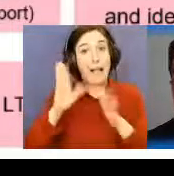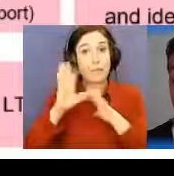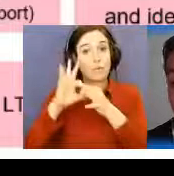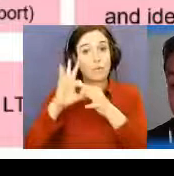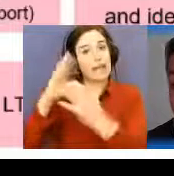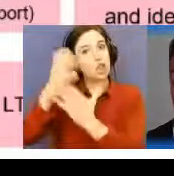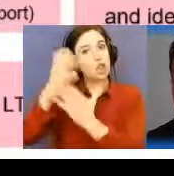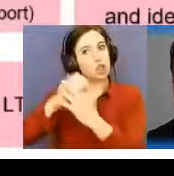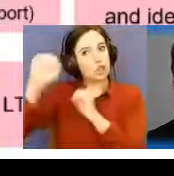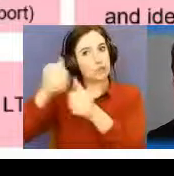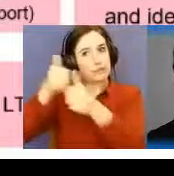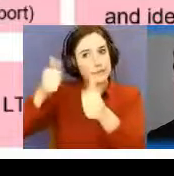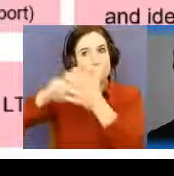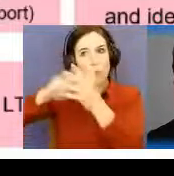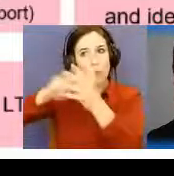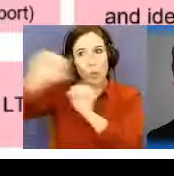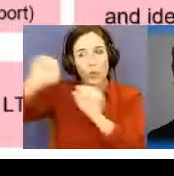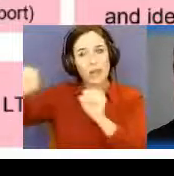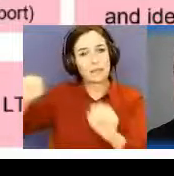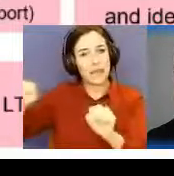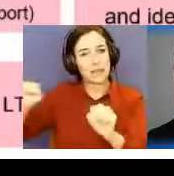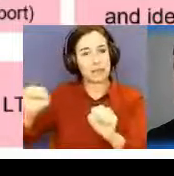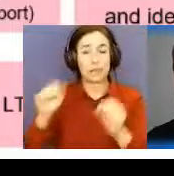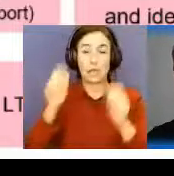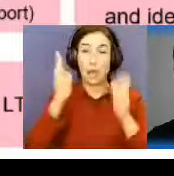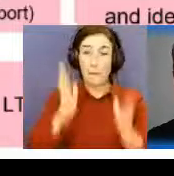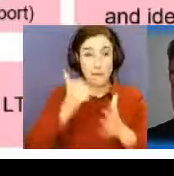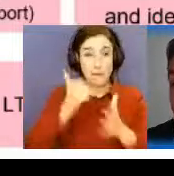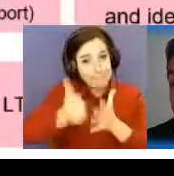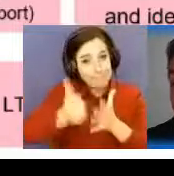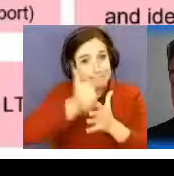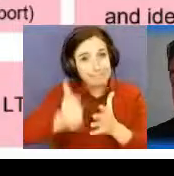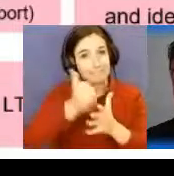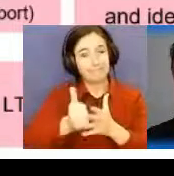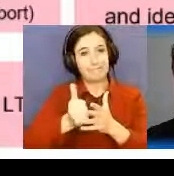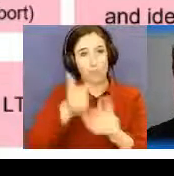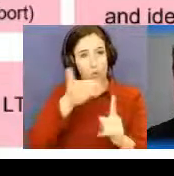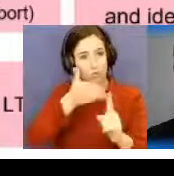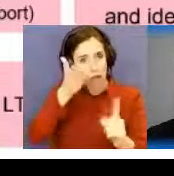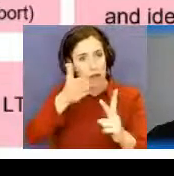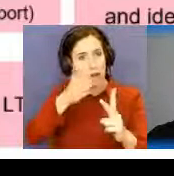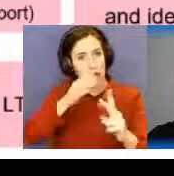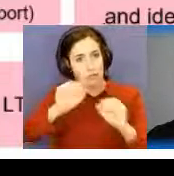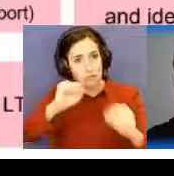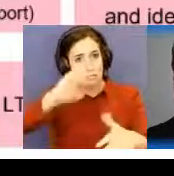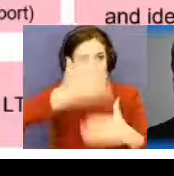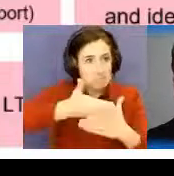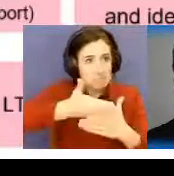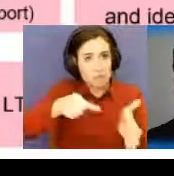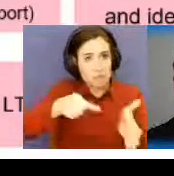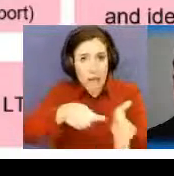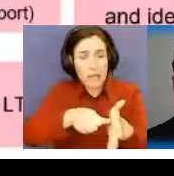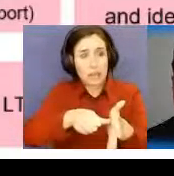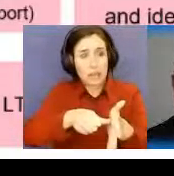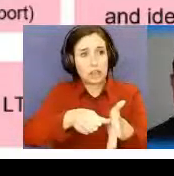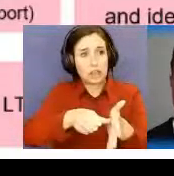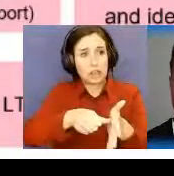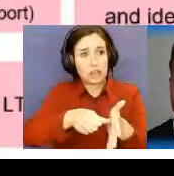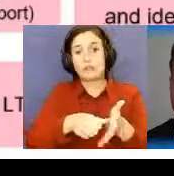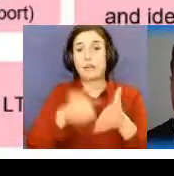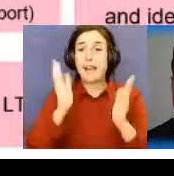ideally at every point, but we recognise the challenges there. That it needs to be discussed with the social prescribing link workers, and we know there's a real, for those of us